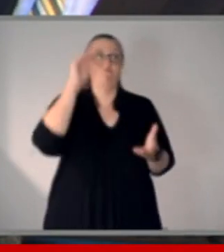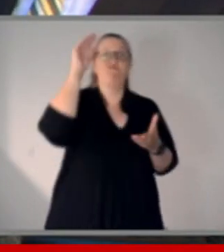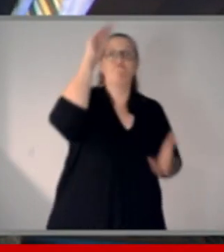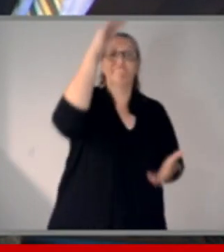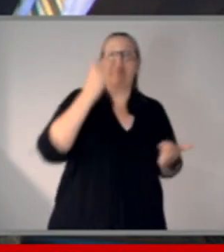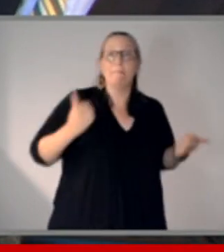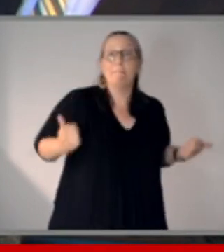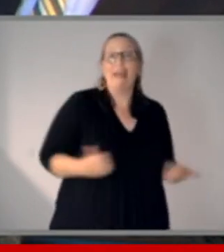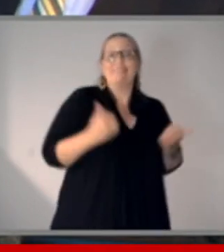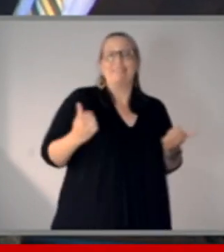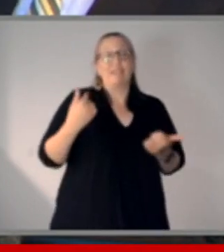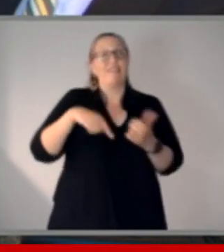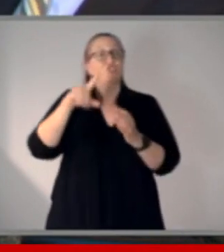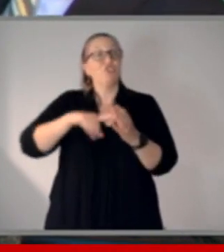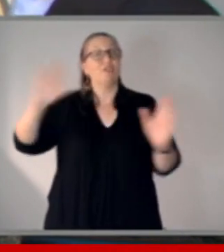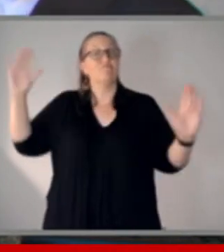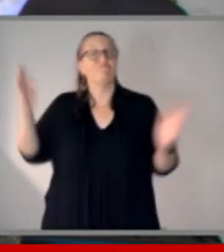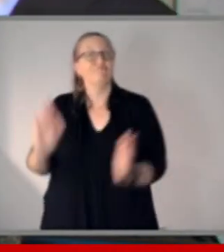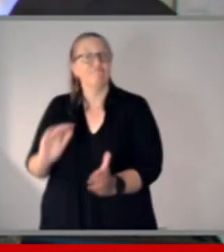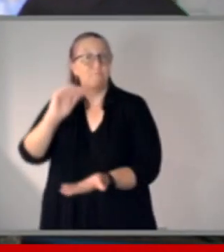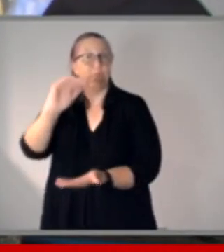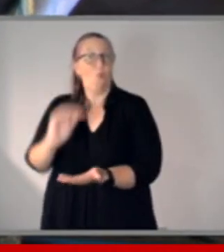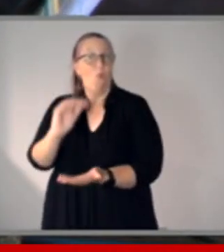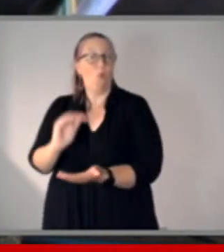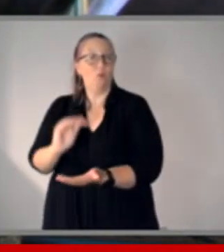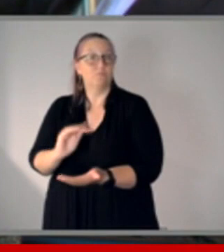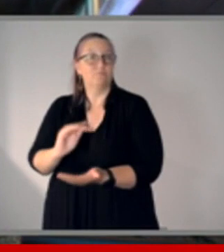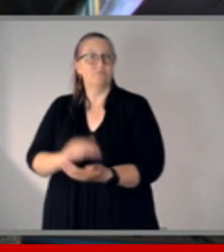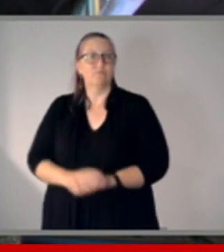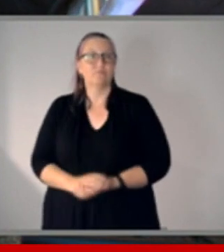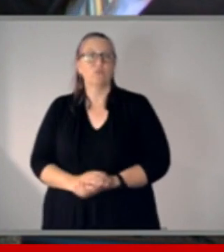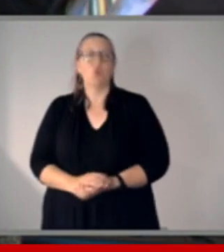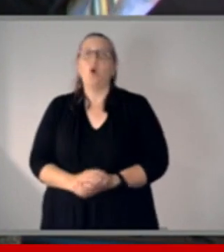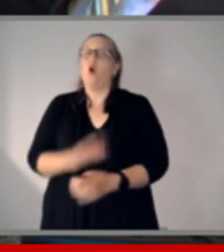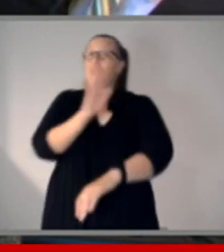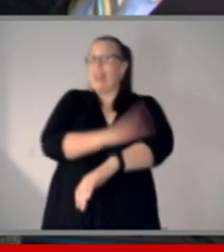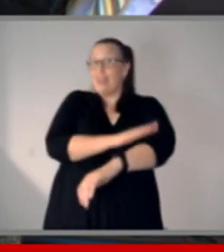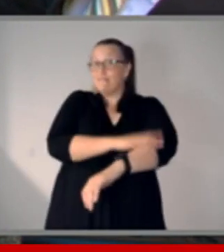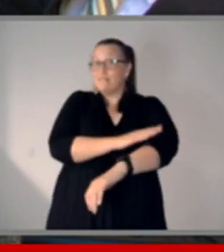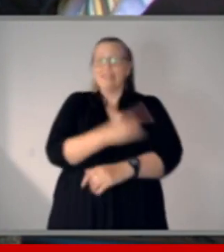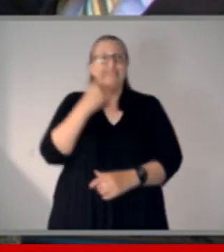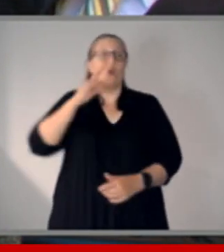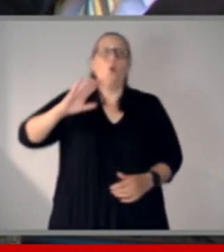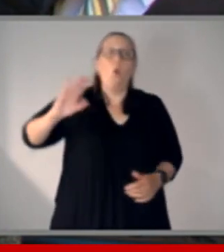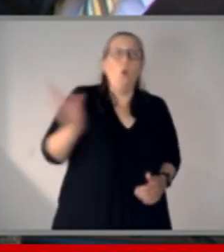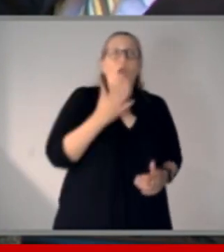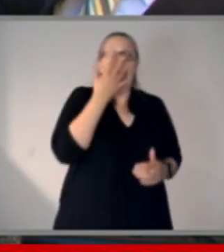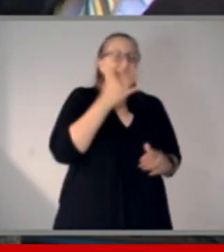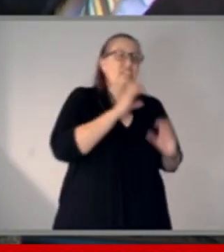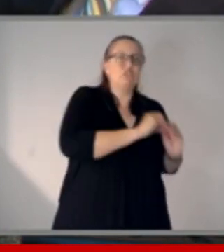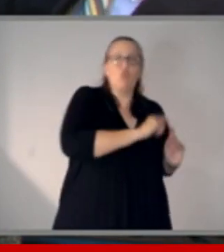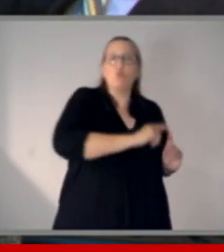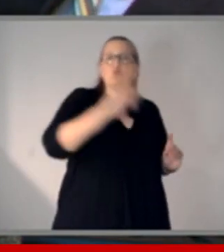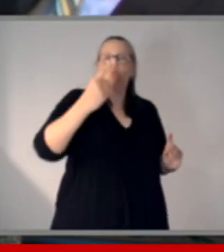rate in relation to all ages on this side and the less than 60 on this slide.